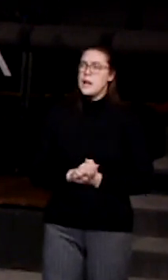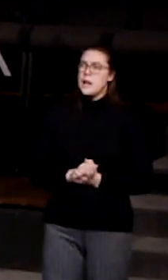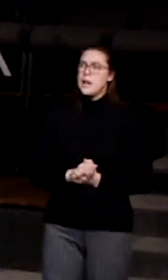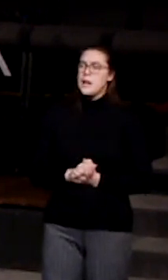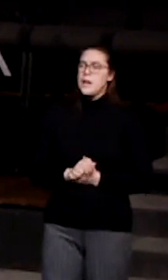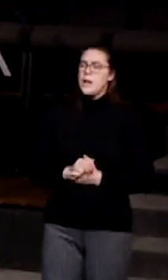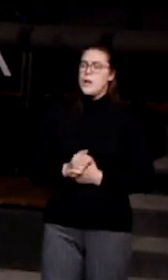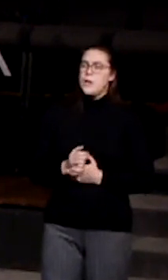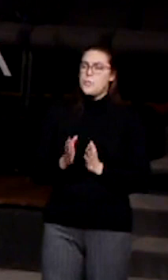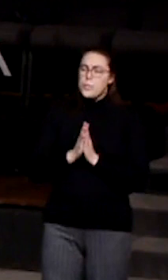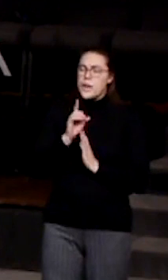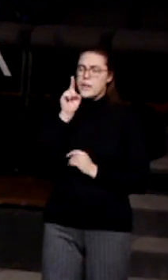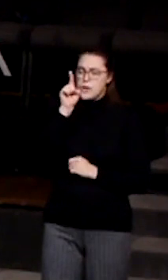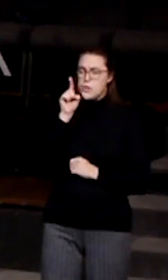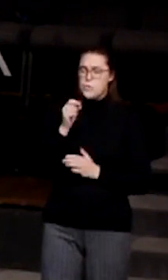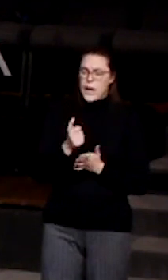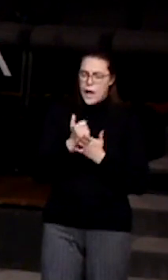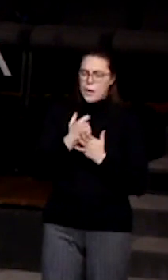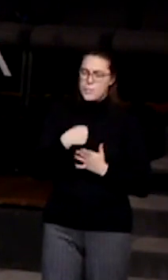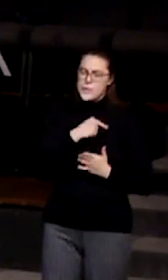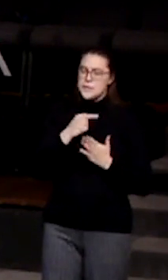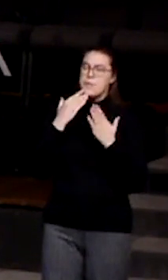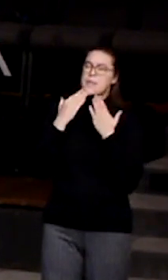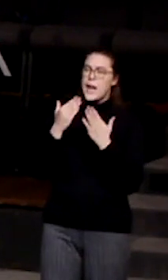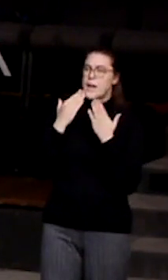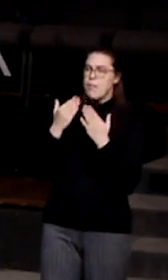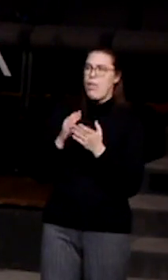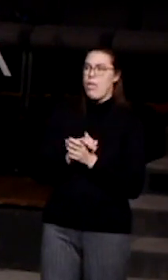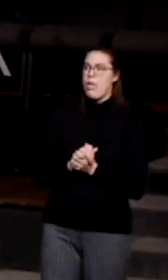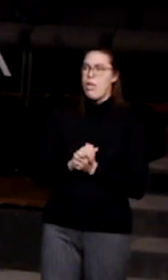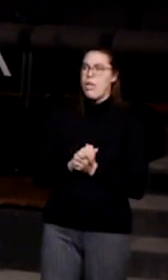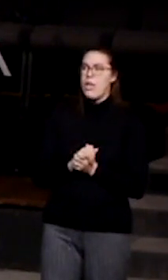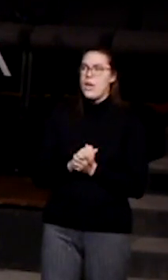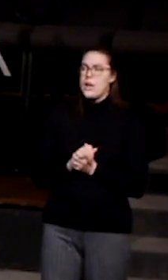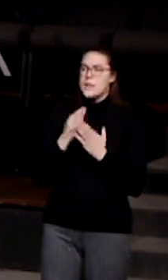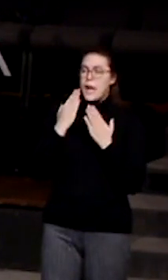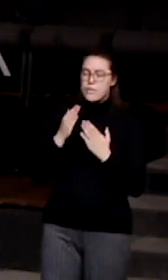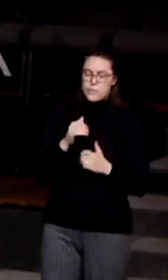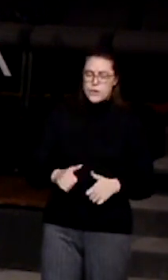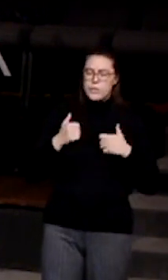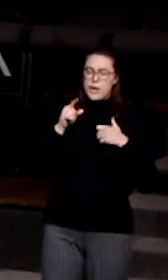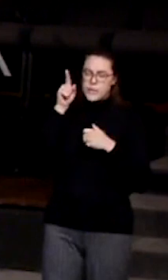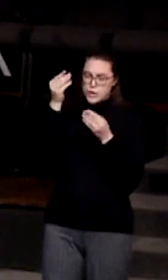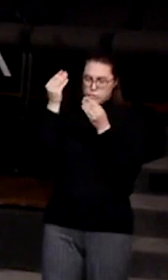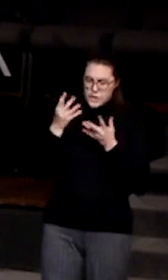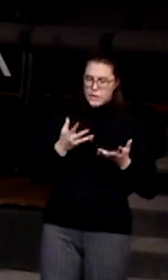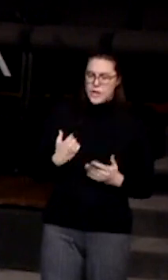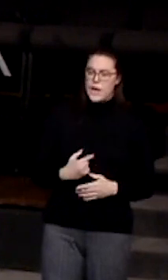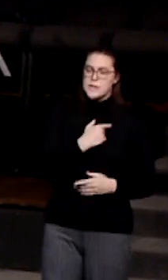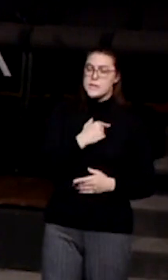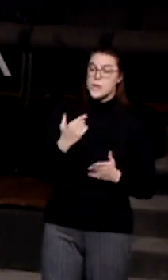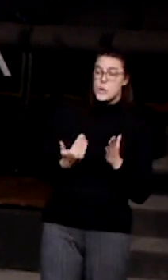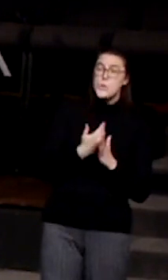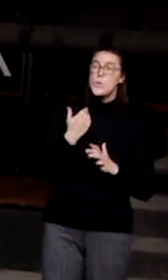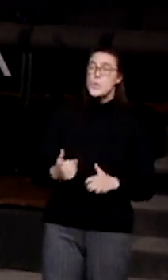that you would help us to be thankful for the life you've given us, for the new life you've